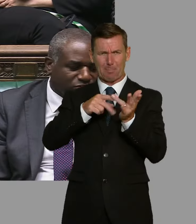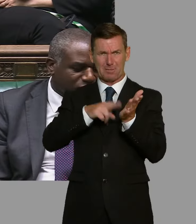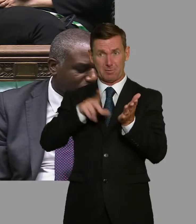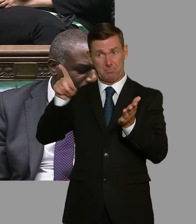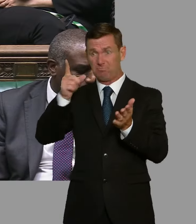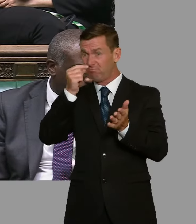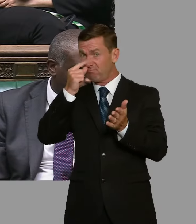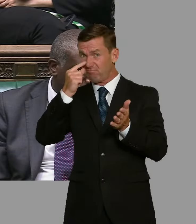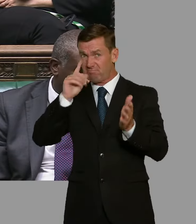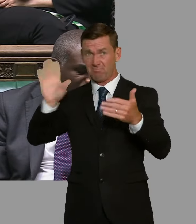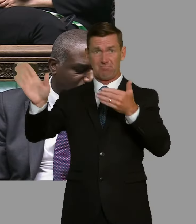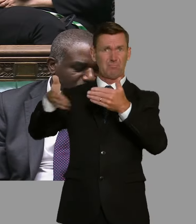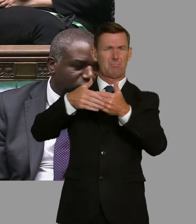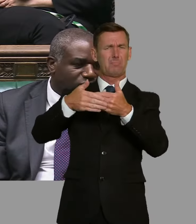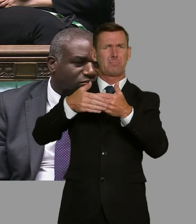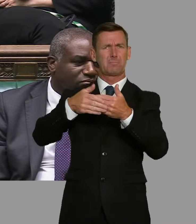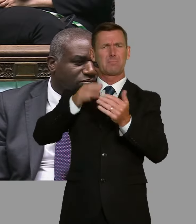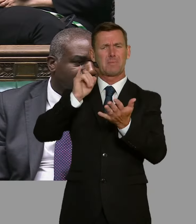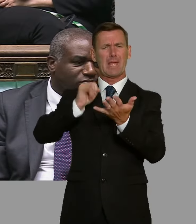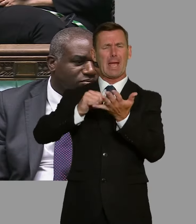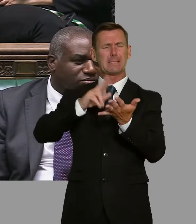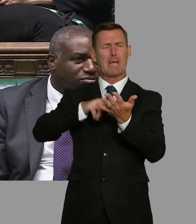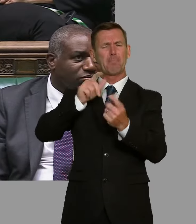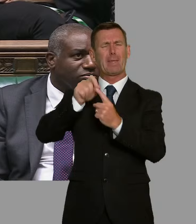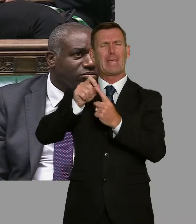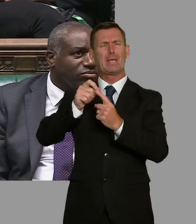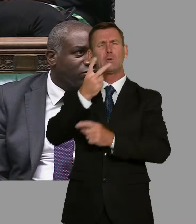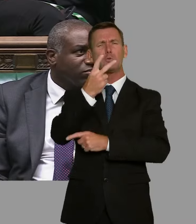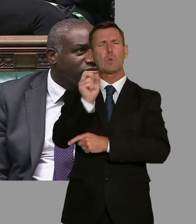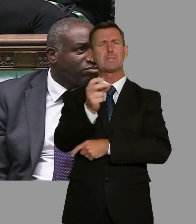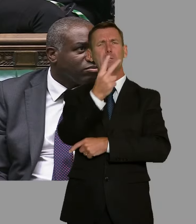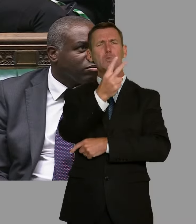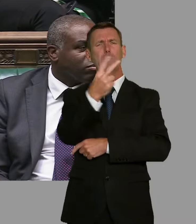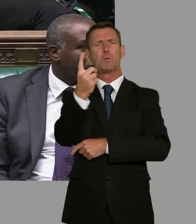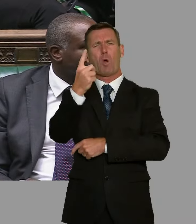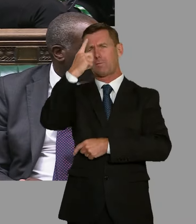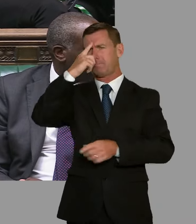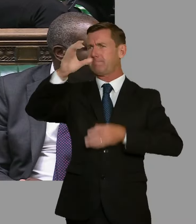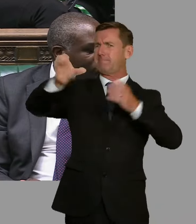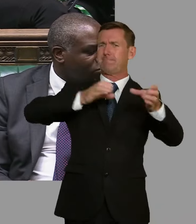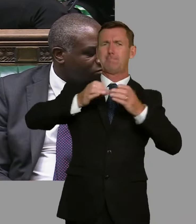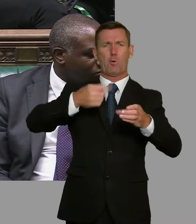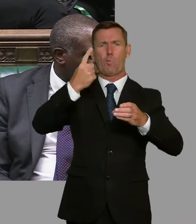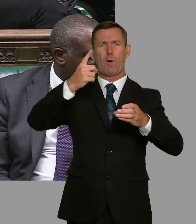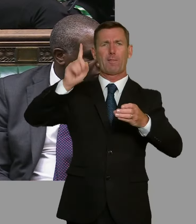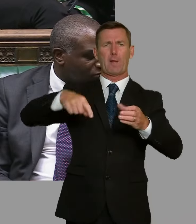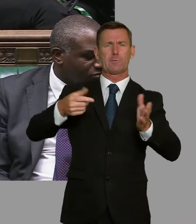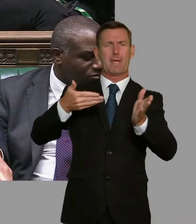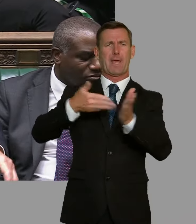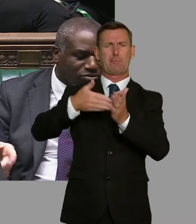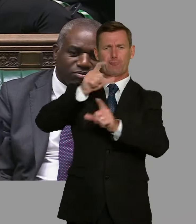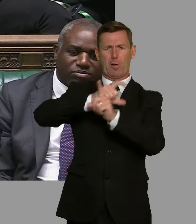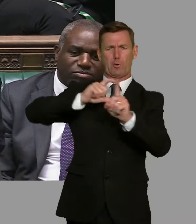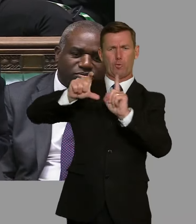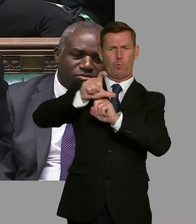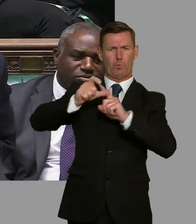community mental health workers. They utterly failed to do so. If the SNP had a plan to fix Scotland's NHS, they'd